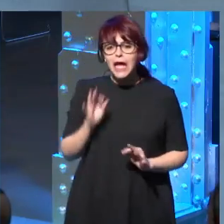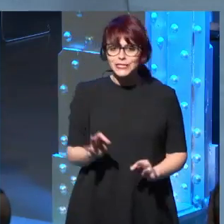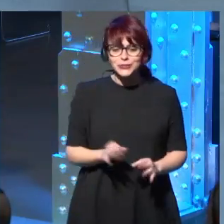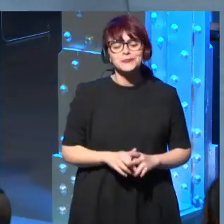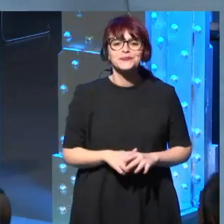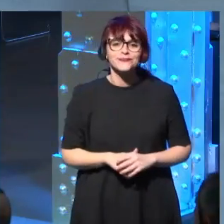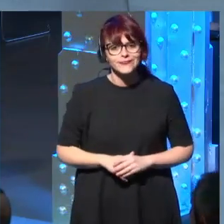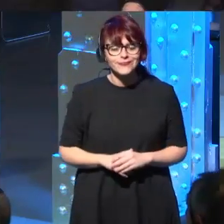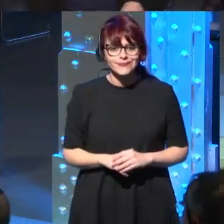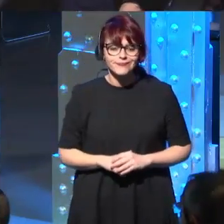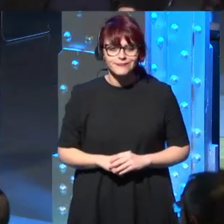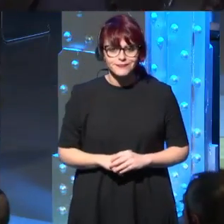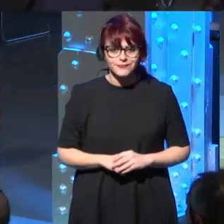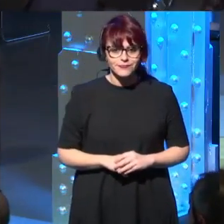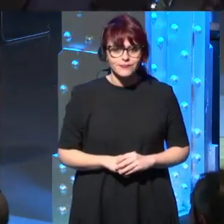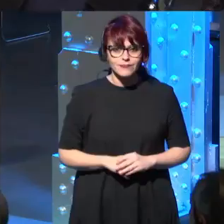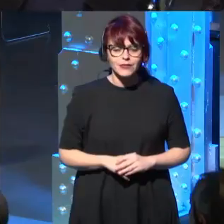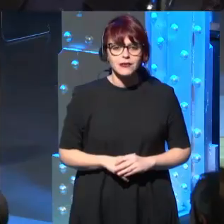Gracias.